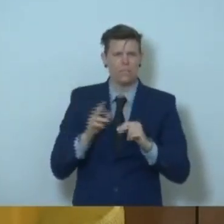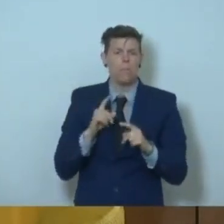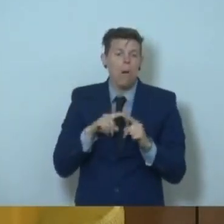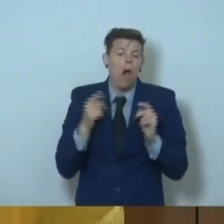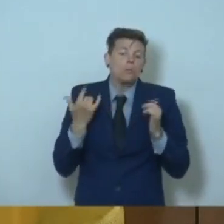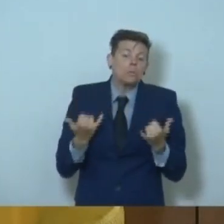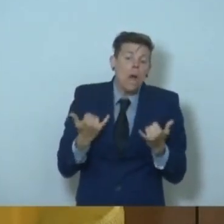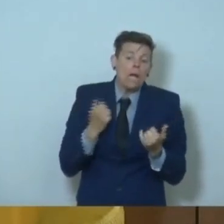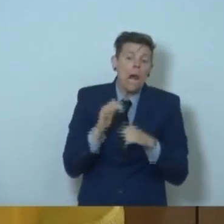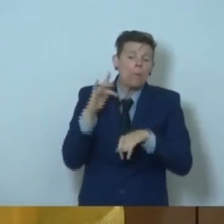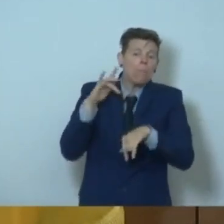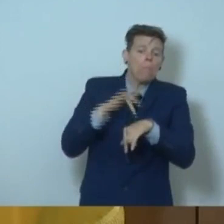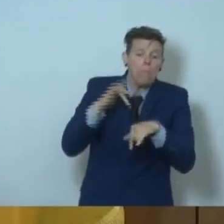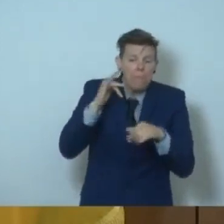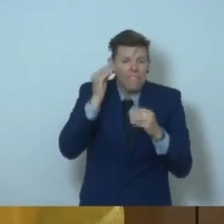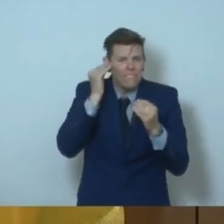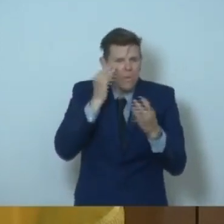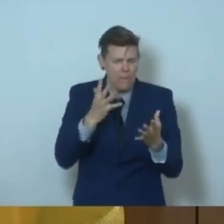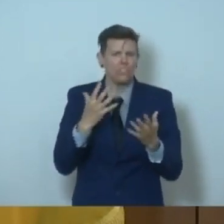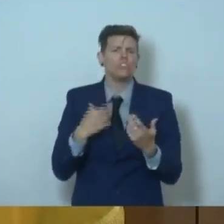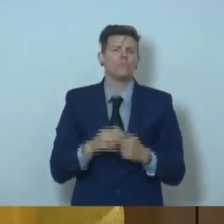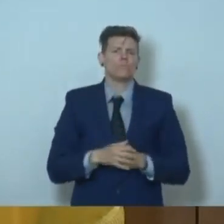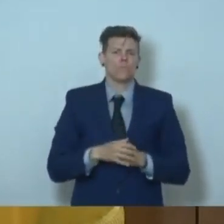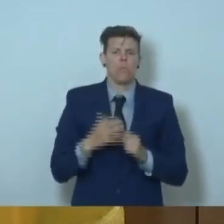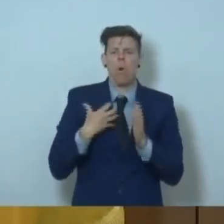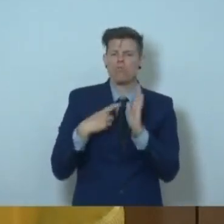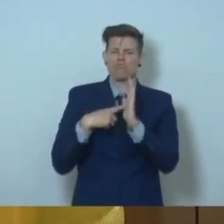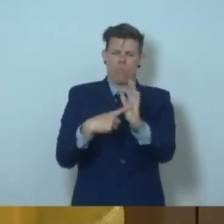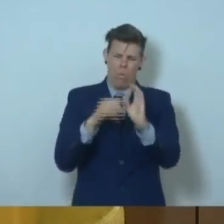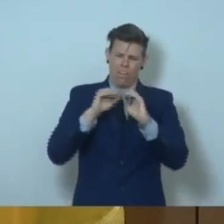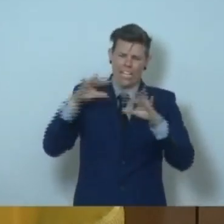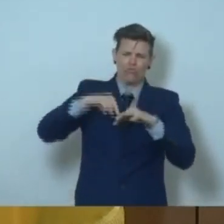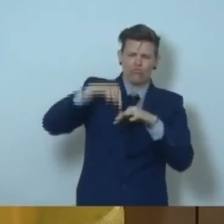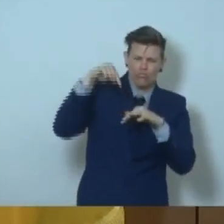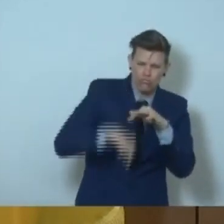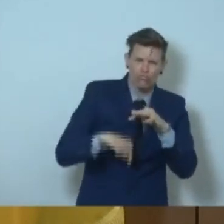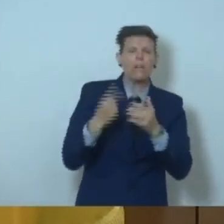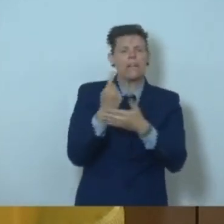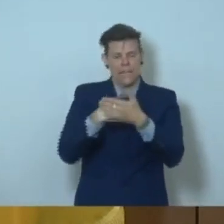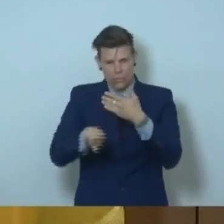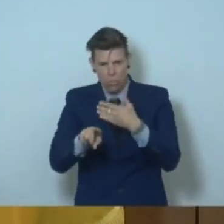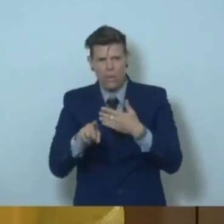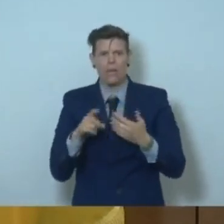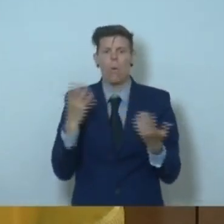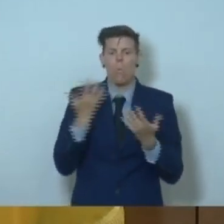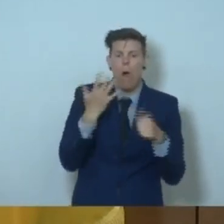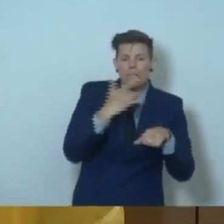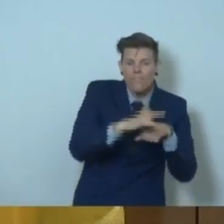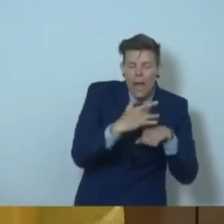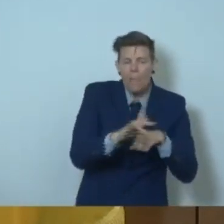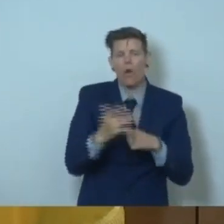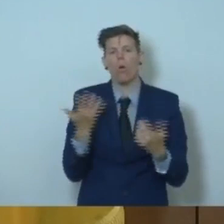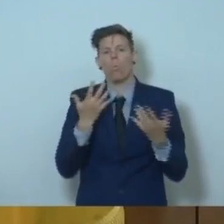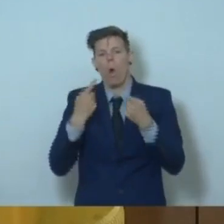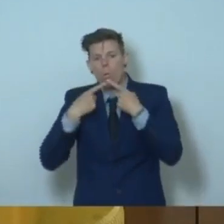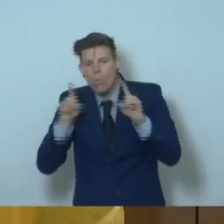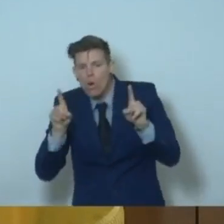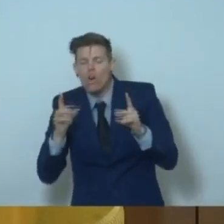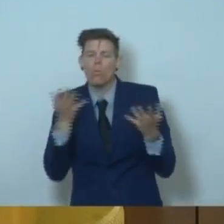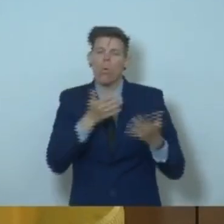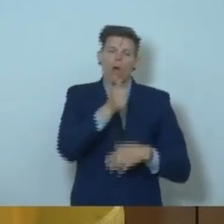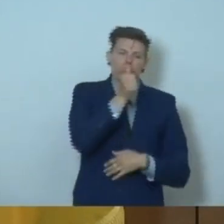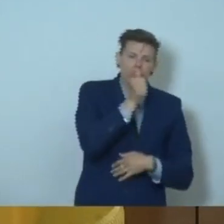I'd like to be able to show the public how testing works, and now it's available in a different way in the private sector, both